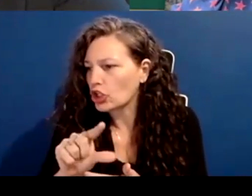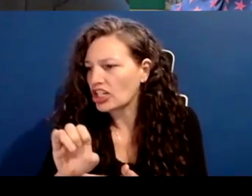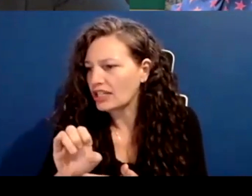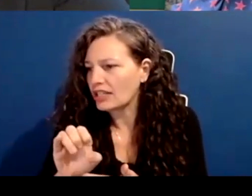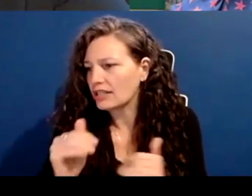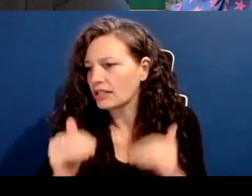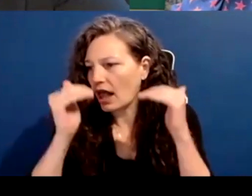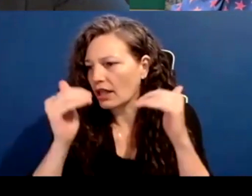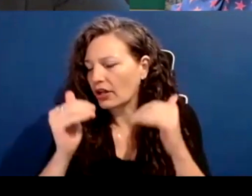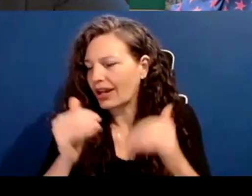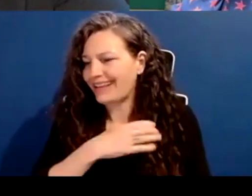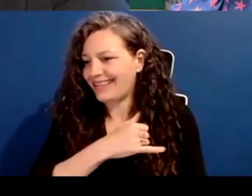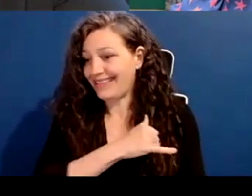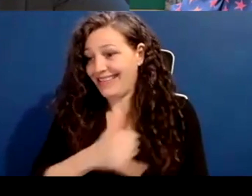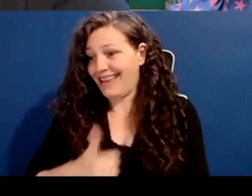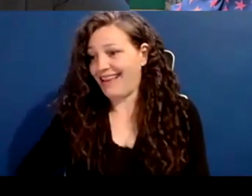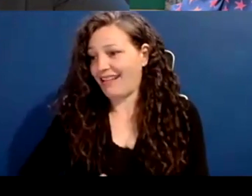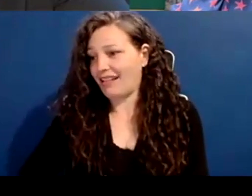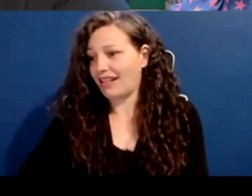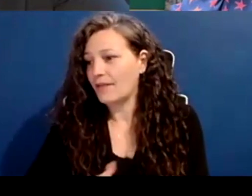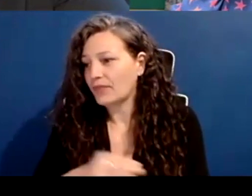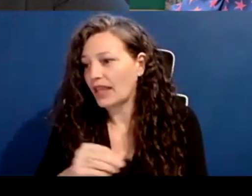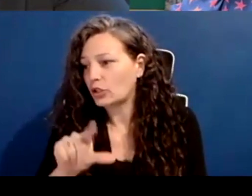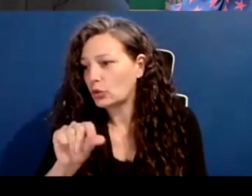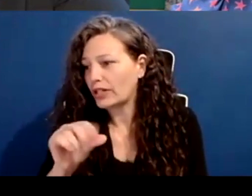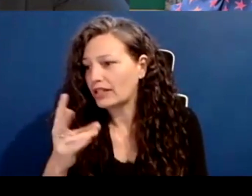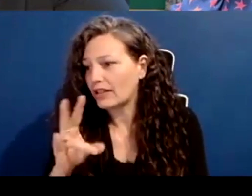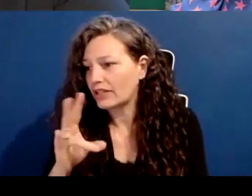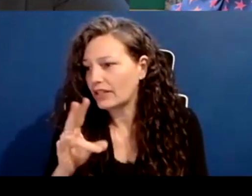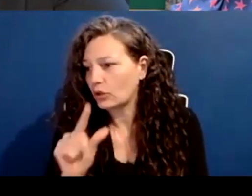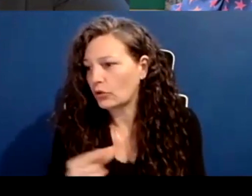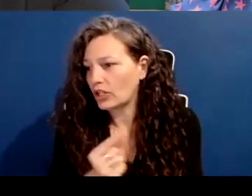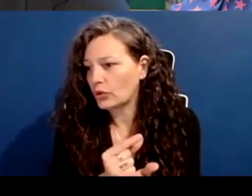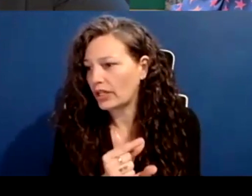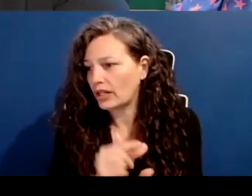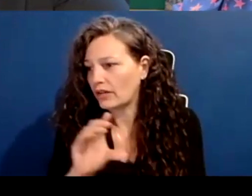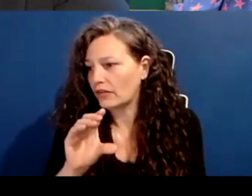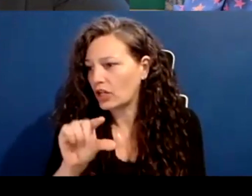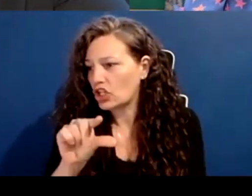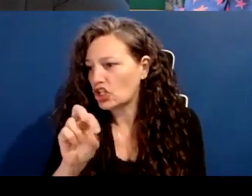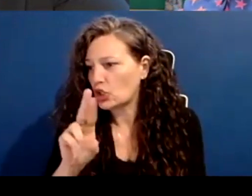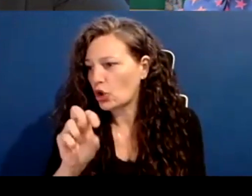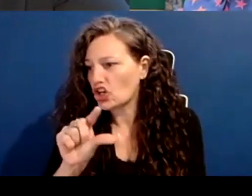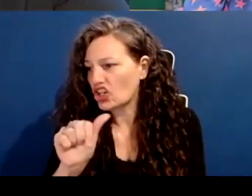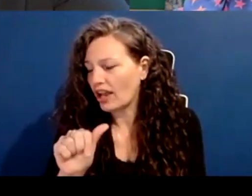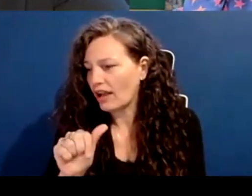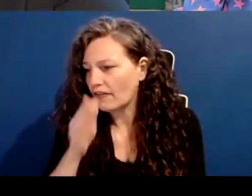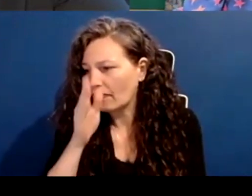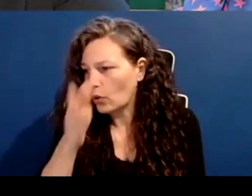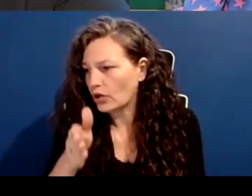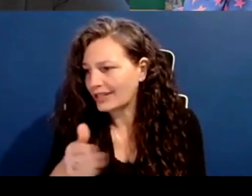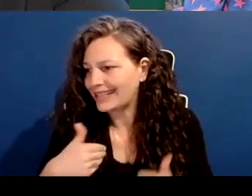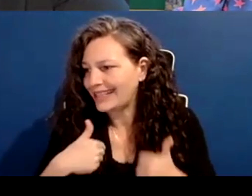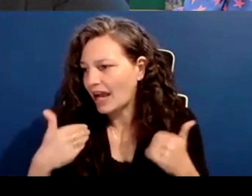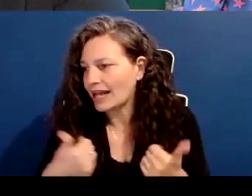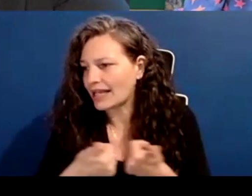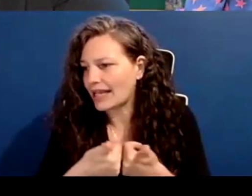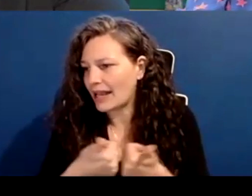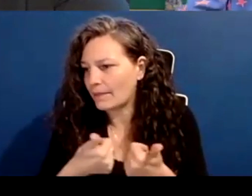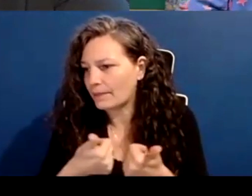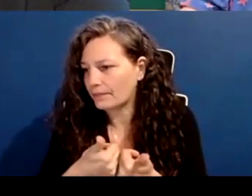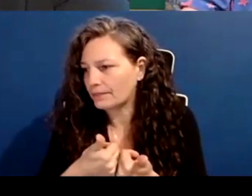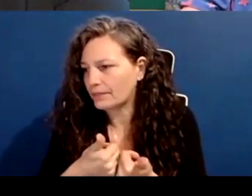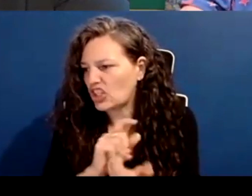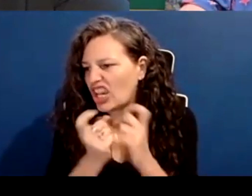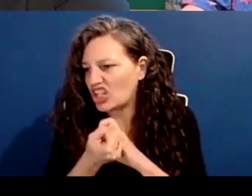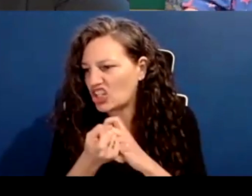2017 graduate of Georgia Forward's Young Game Changers program. He has authored 4 books, including his most recent book,